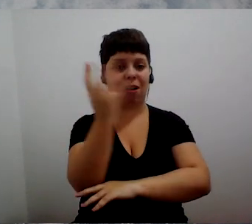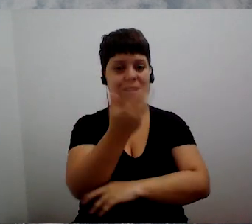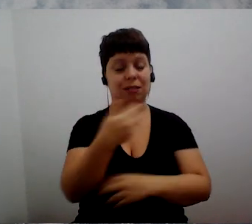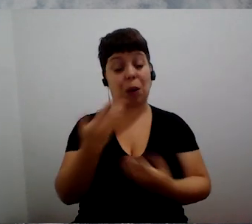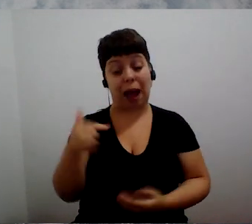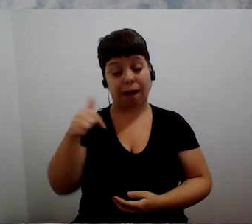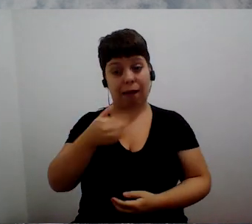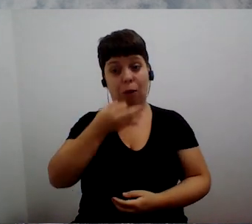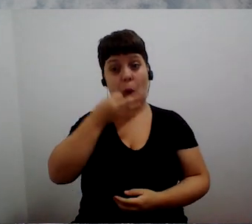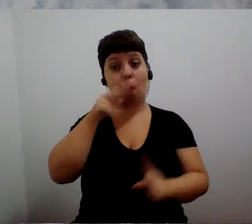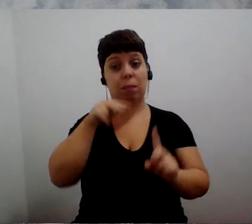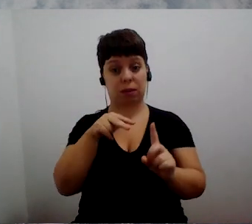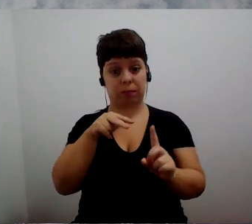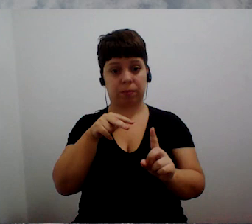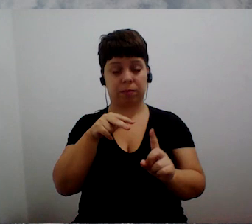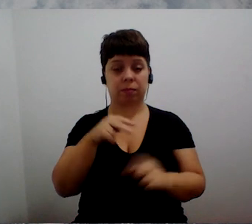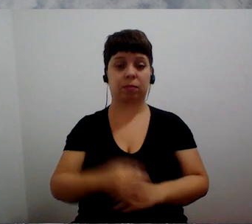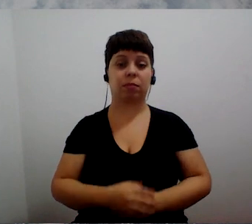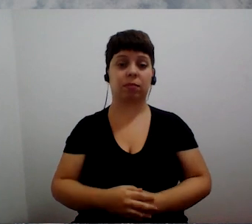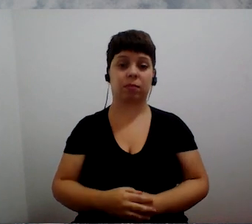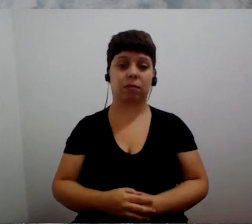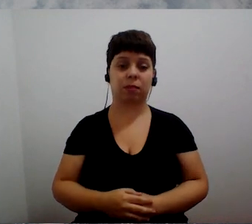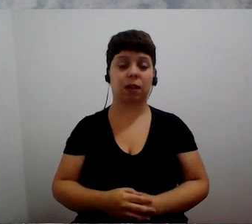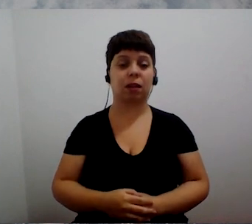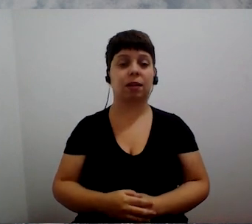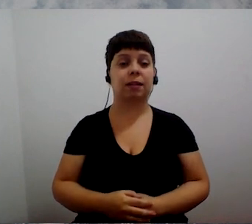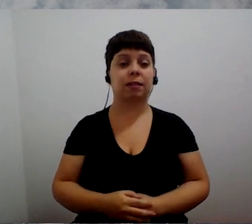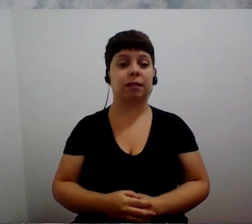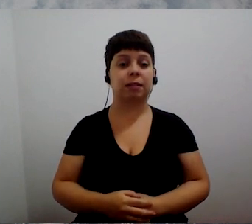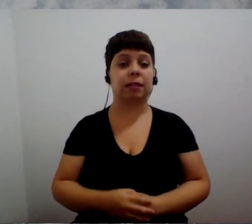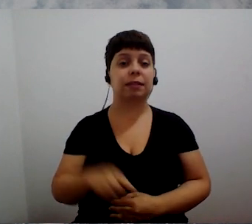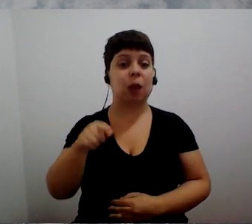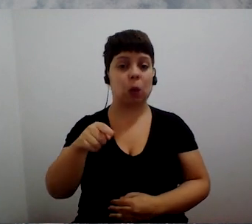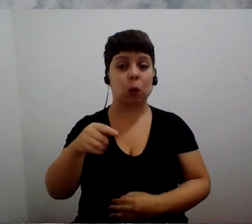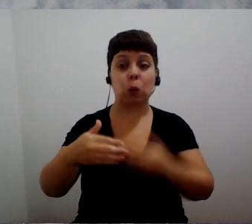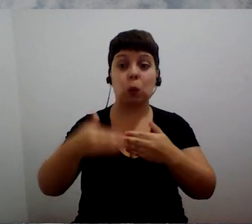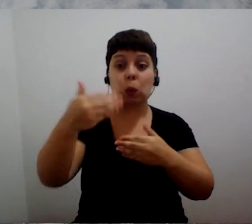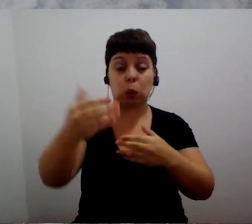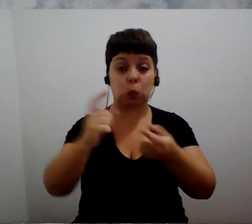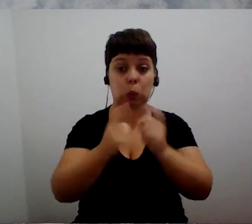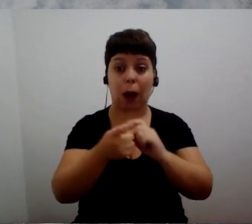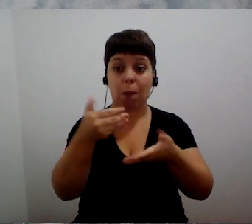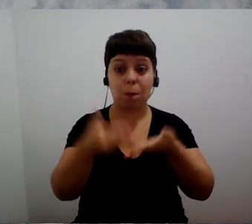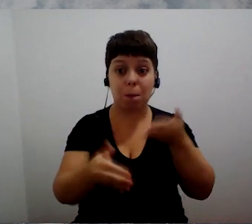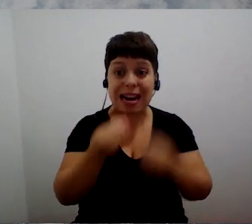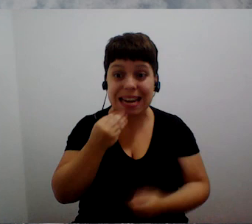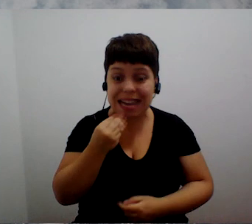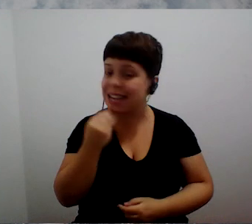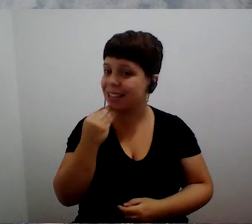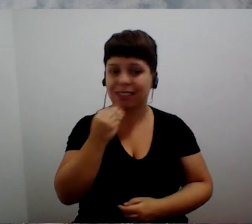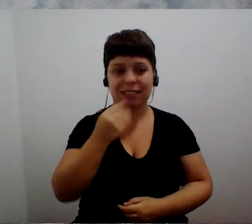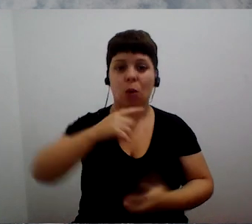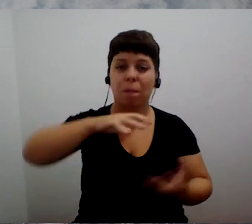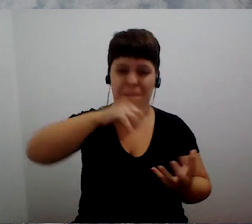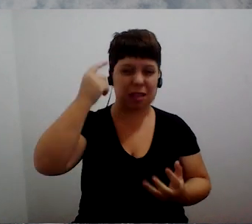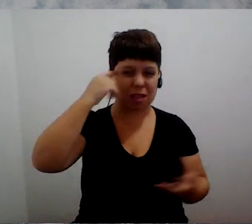industry and to improve the environment. So from our perspective, UNEA 5 is an opportunity we